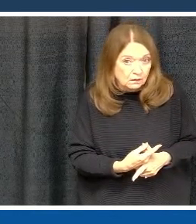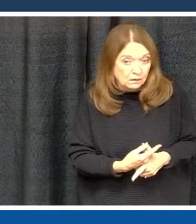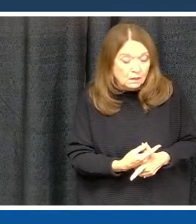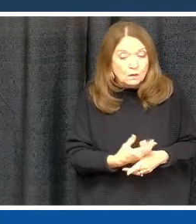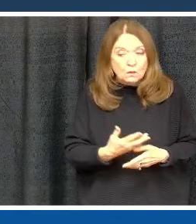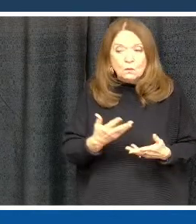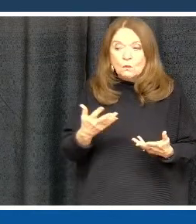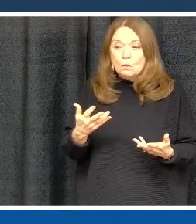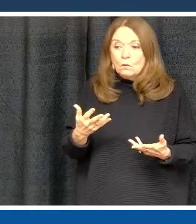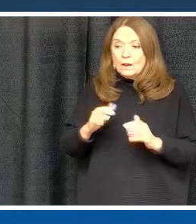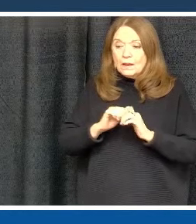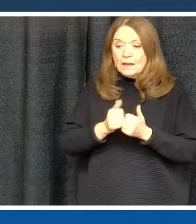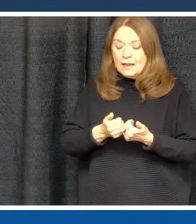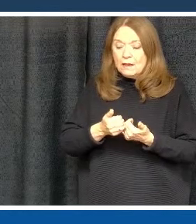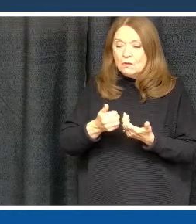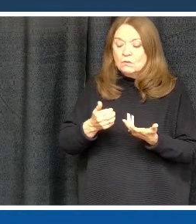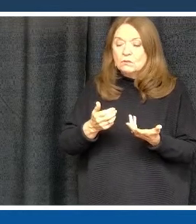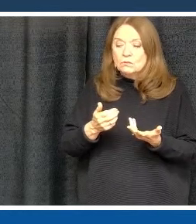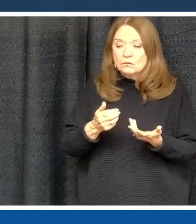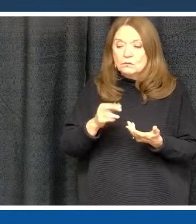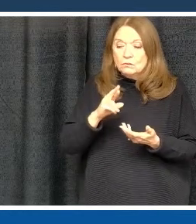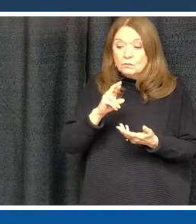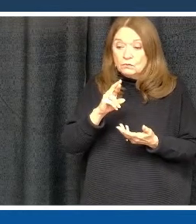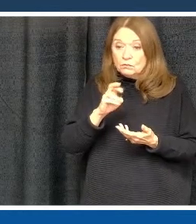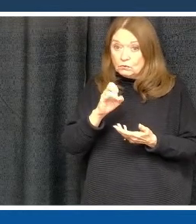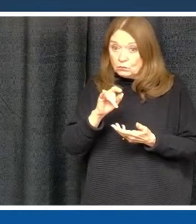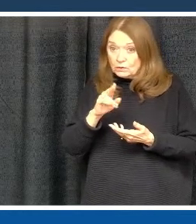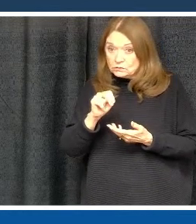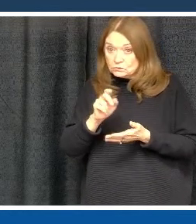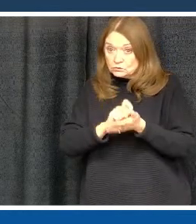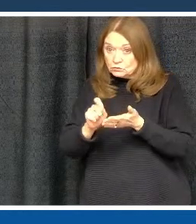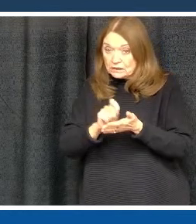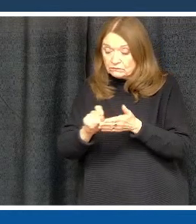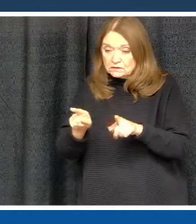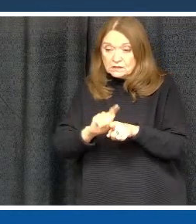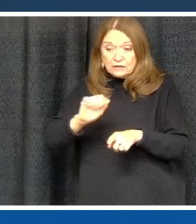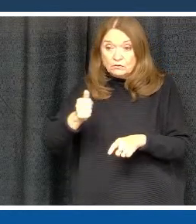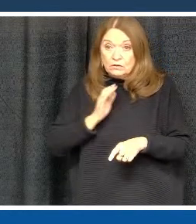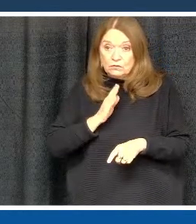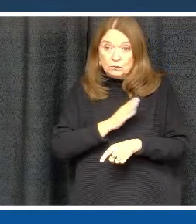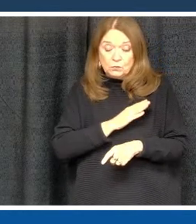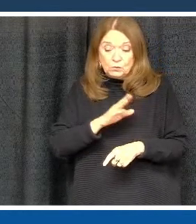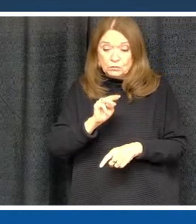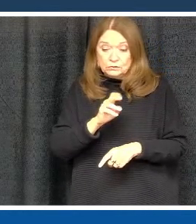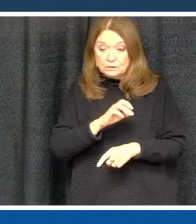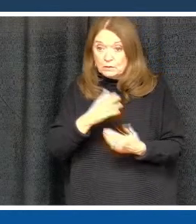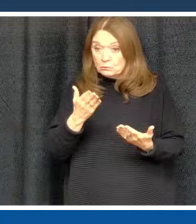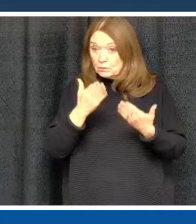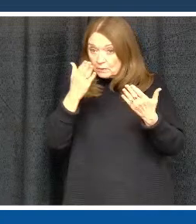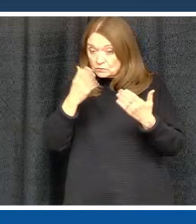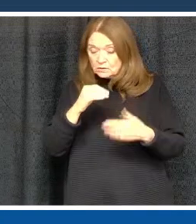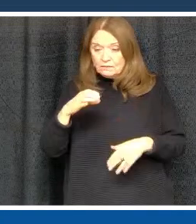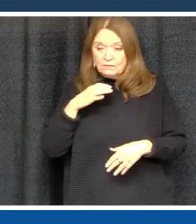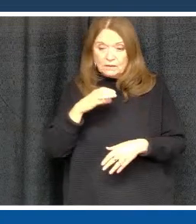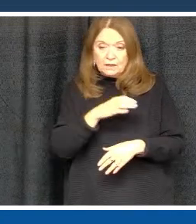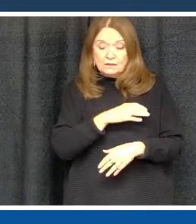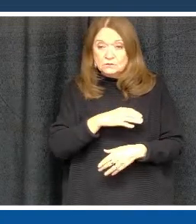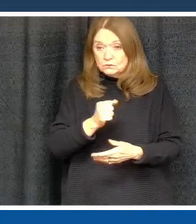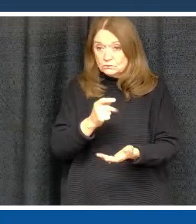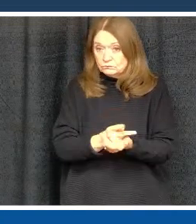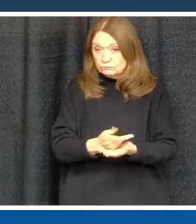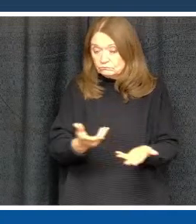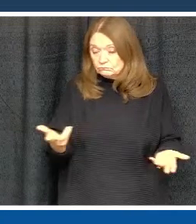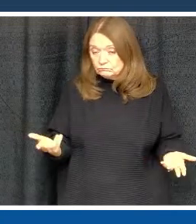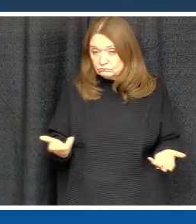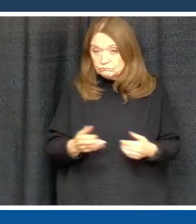Well, the way the resolution was drafted, it's much like all our other boards. The mayor proposes and the council disposes. Yes.